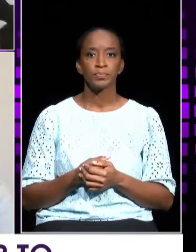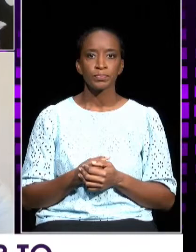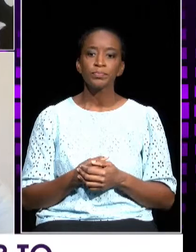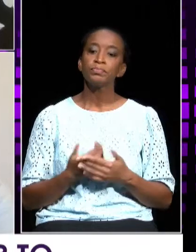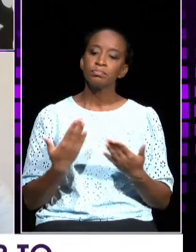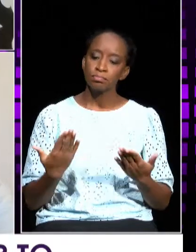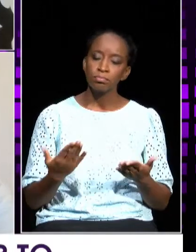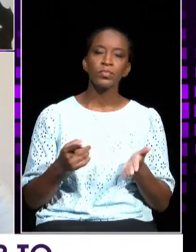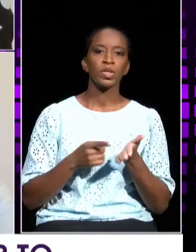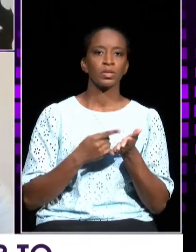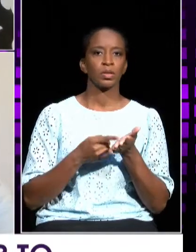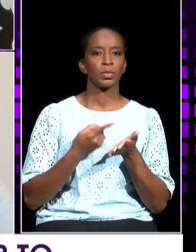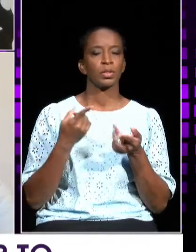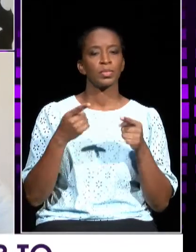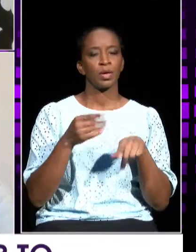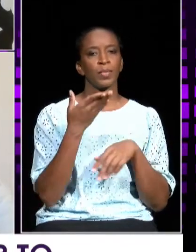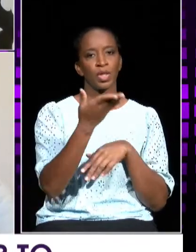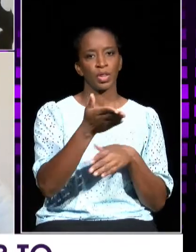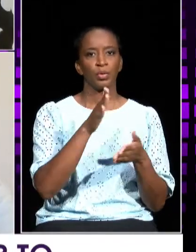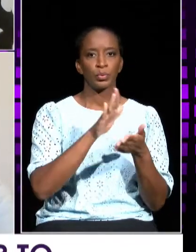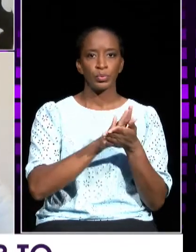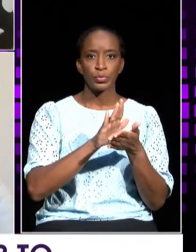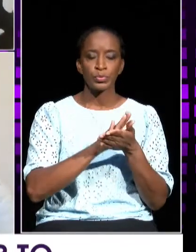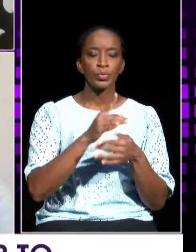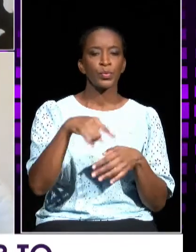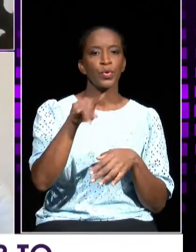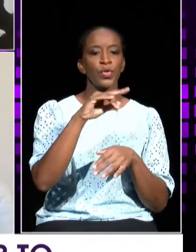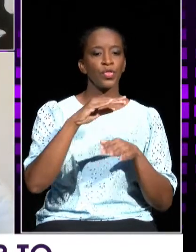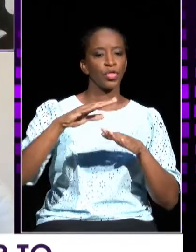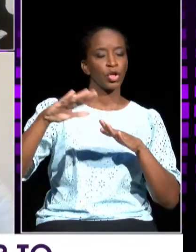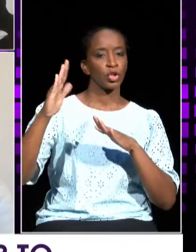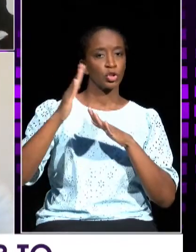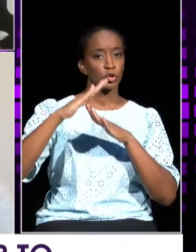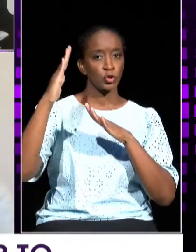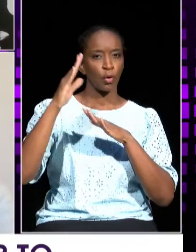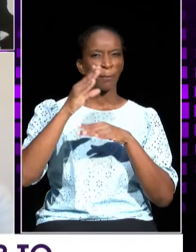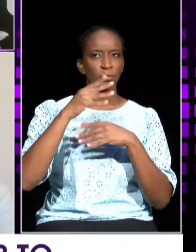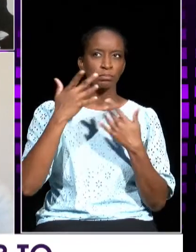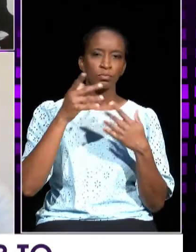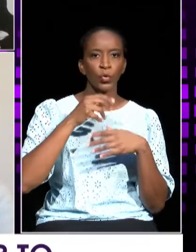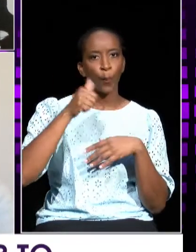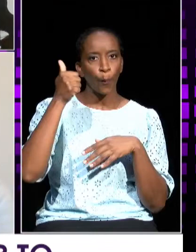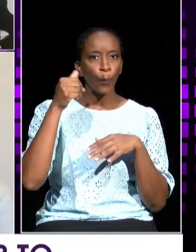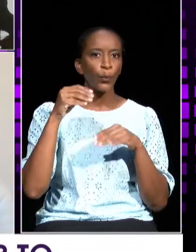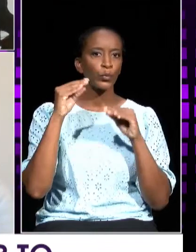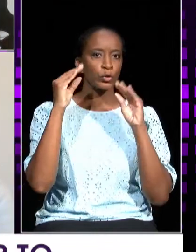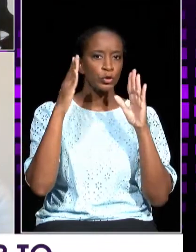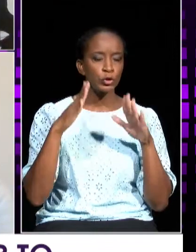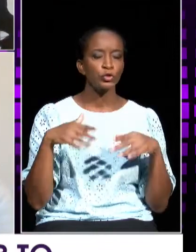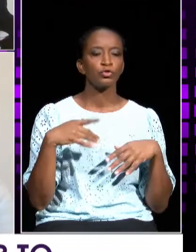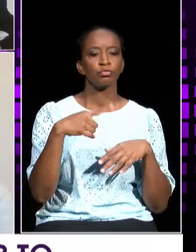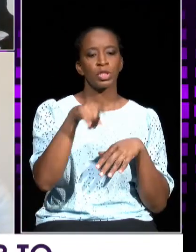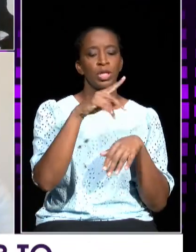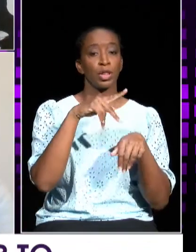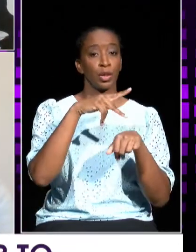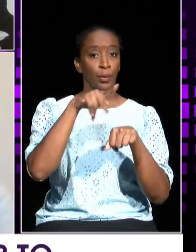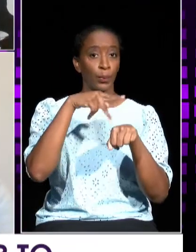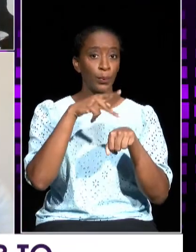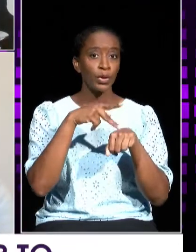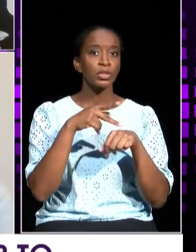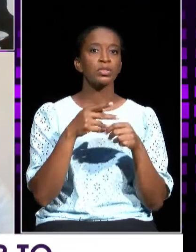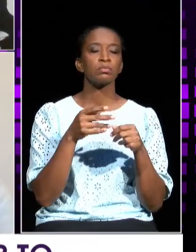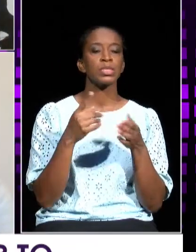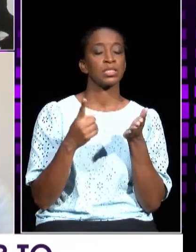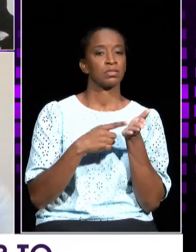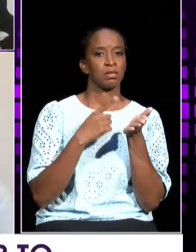our schools. So we have the senior teachers, possibly the headmaster or headmistress, who in certain situations